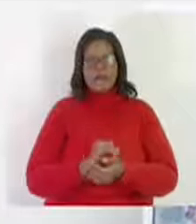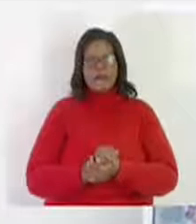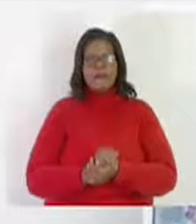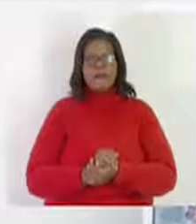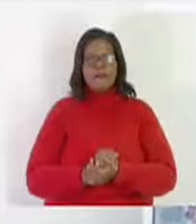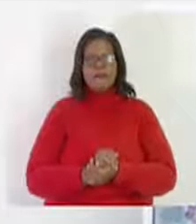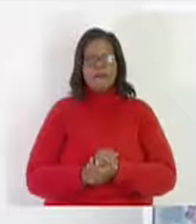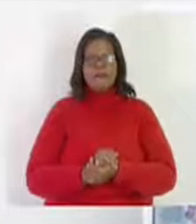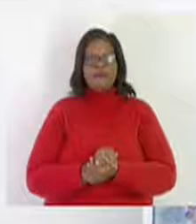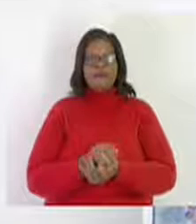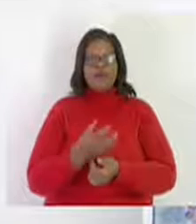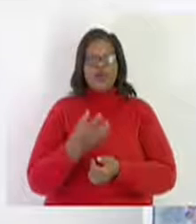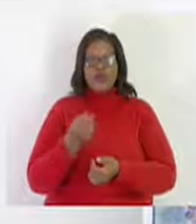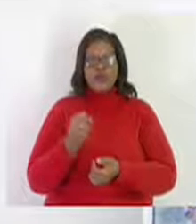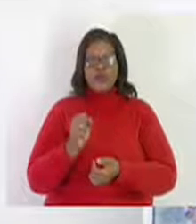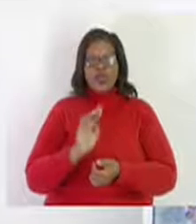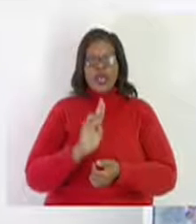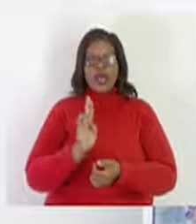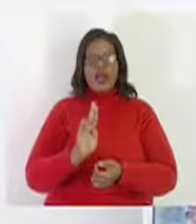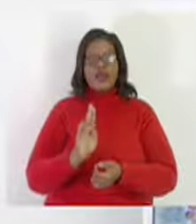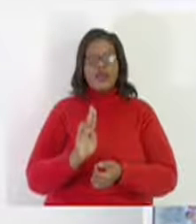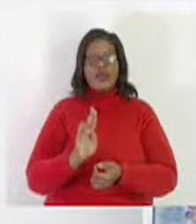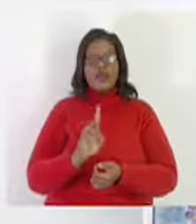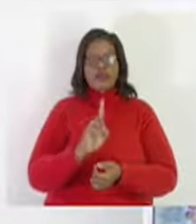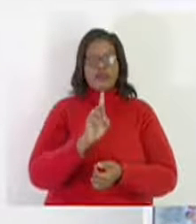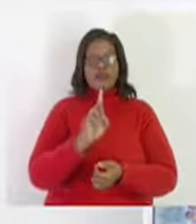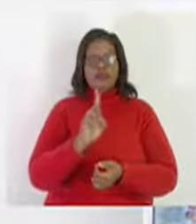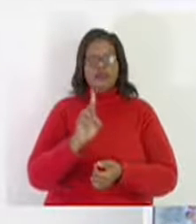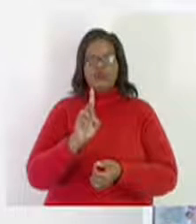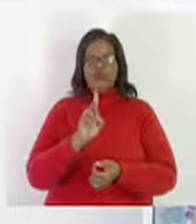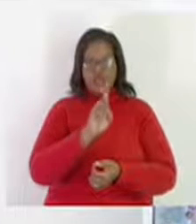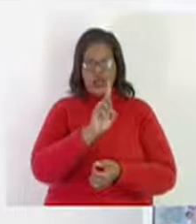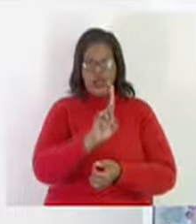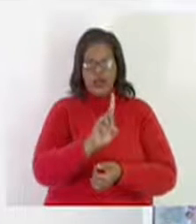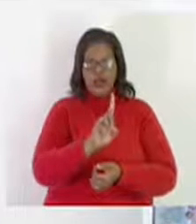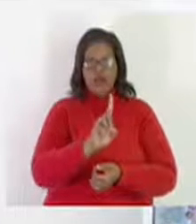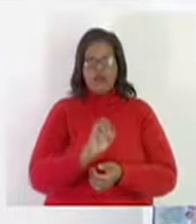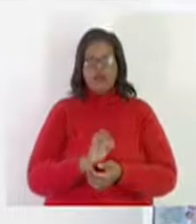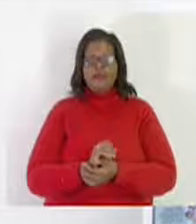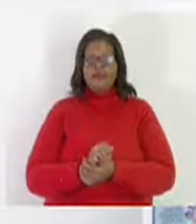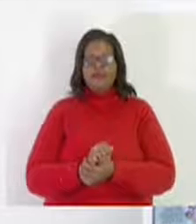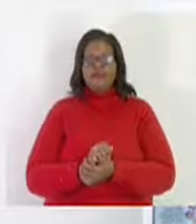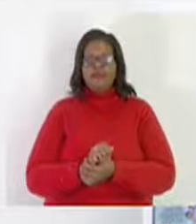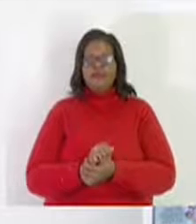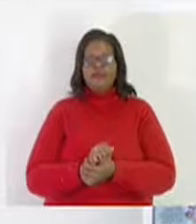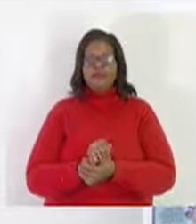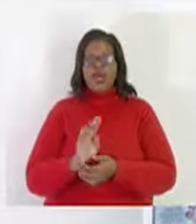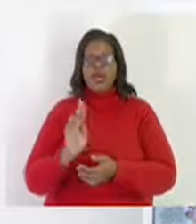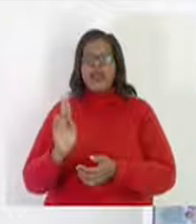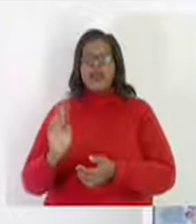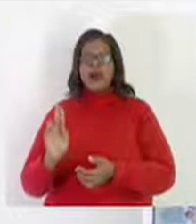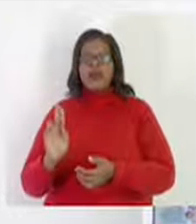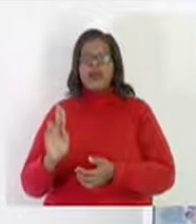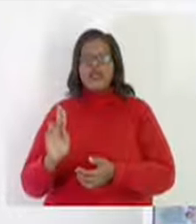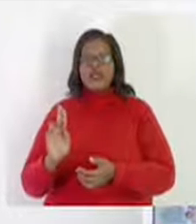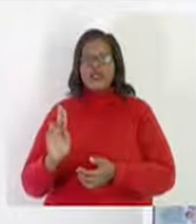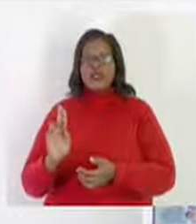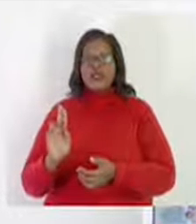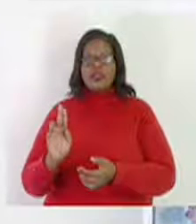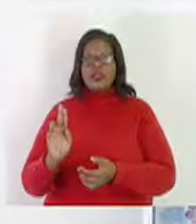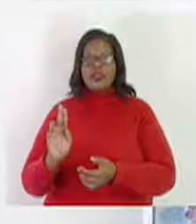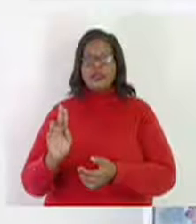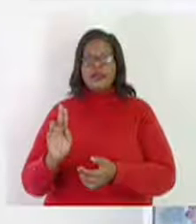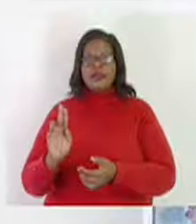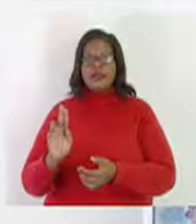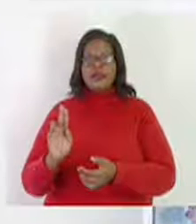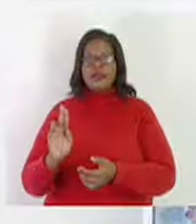there is 100 here, 100, which is a 1, 100, which is a 1, and at the